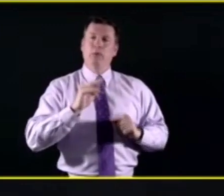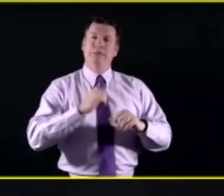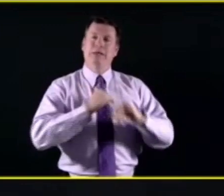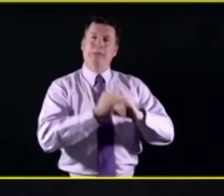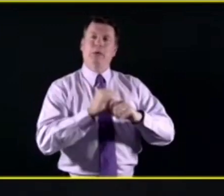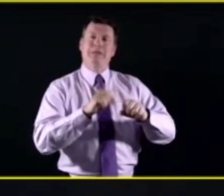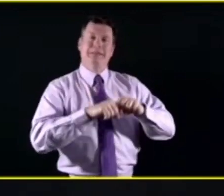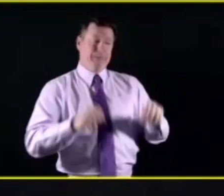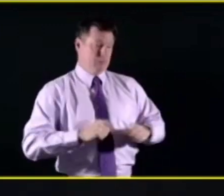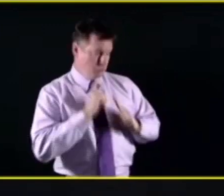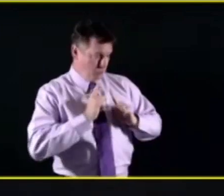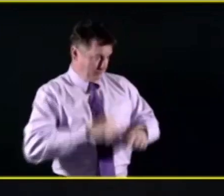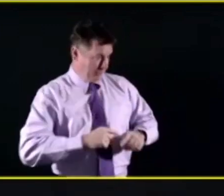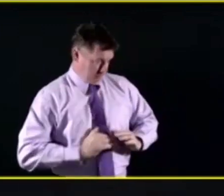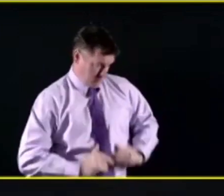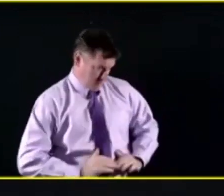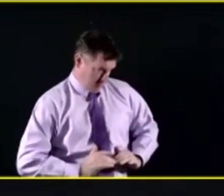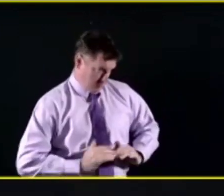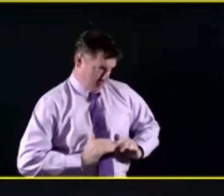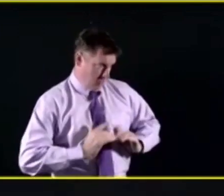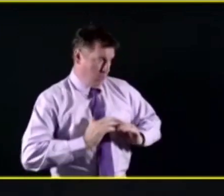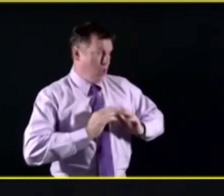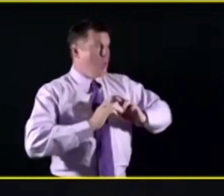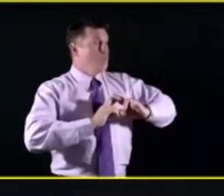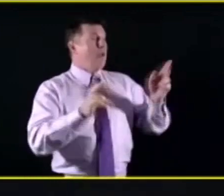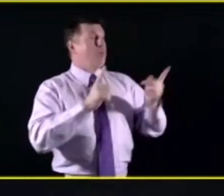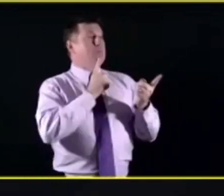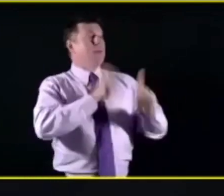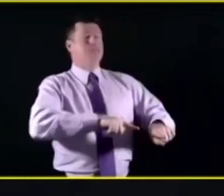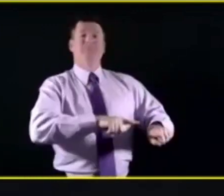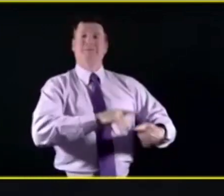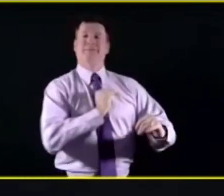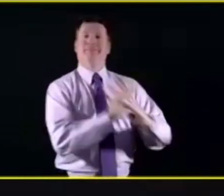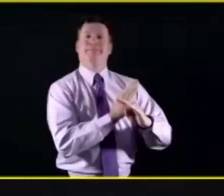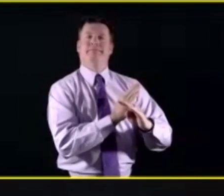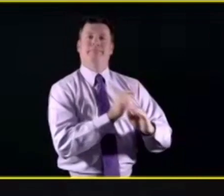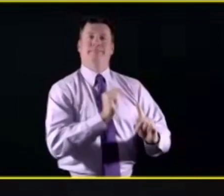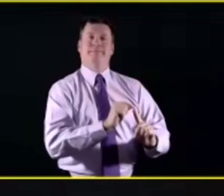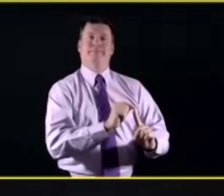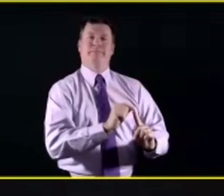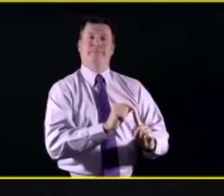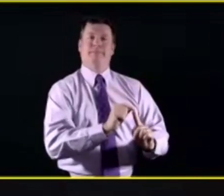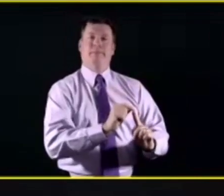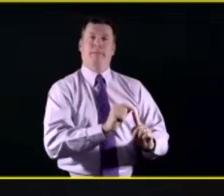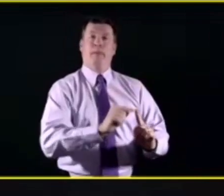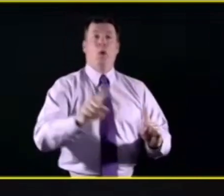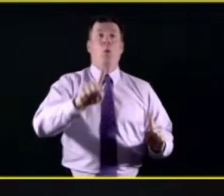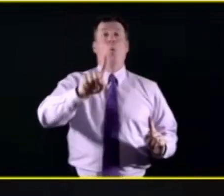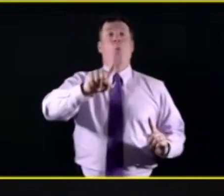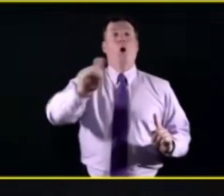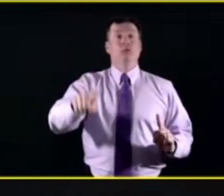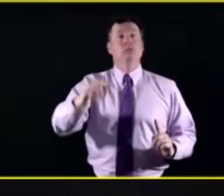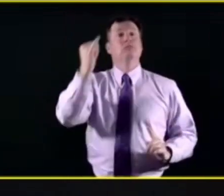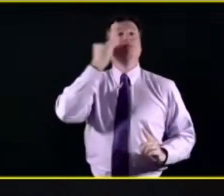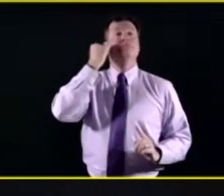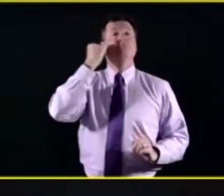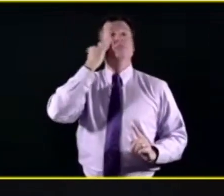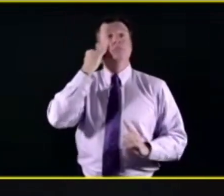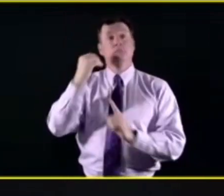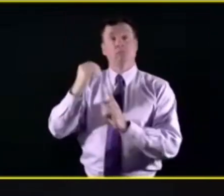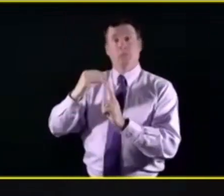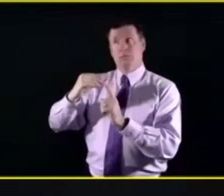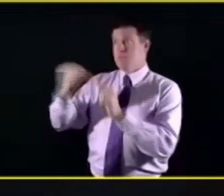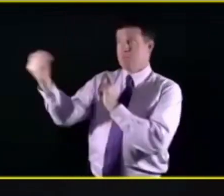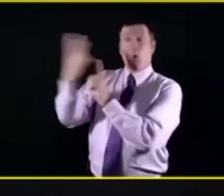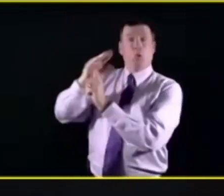be. I've heard, others suggest that it could be as soon as, for